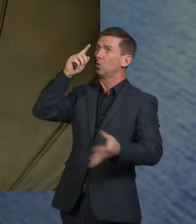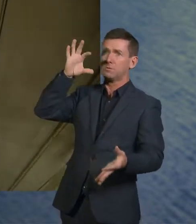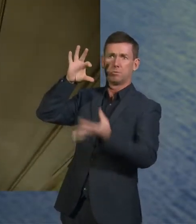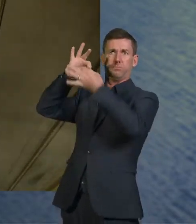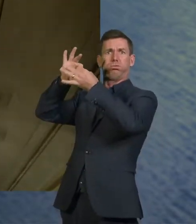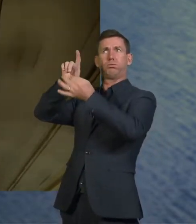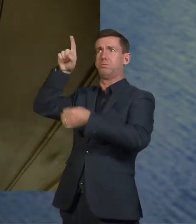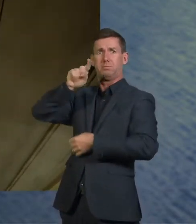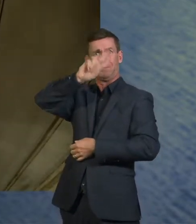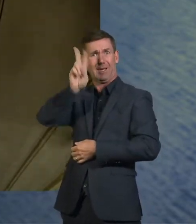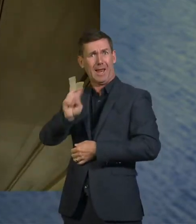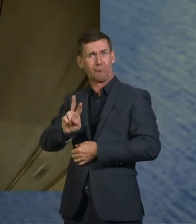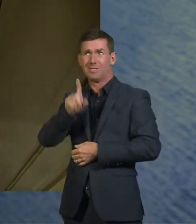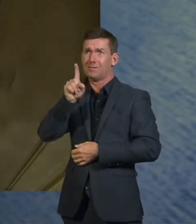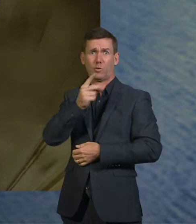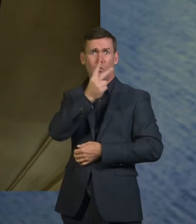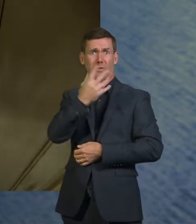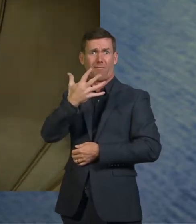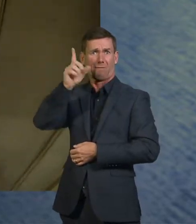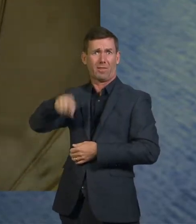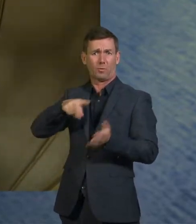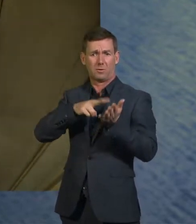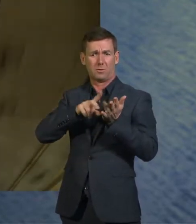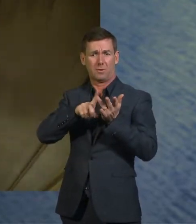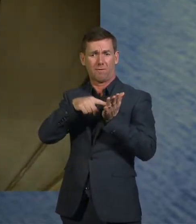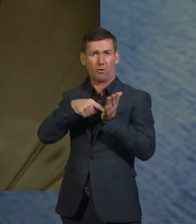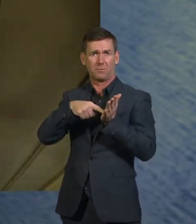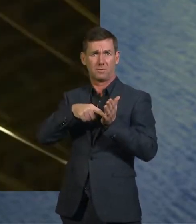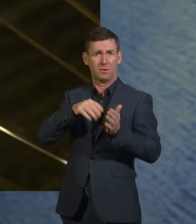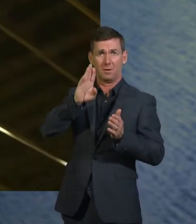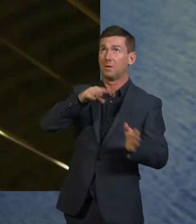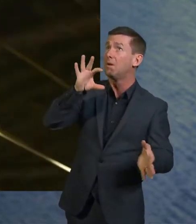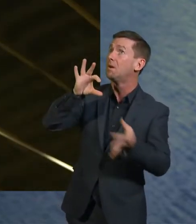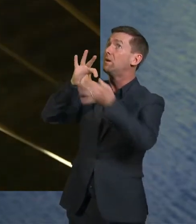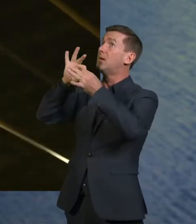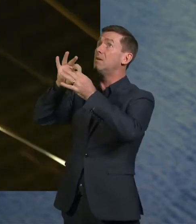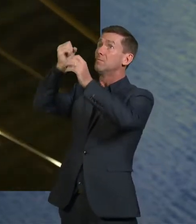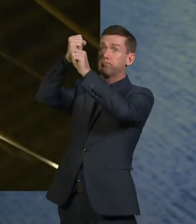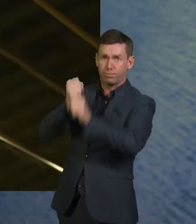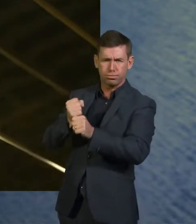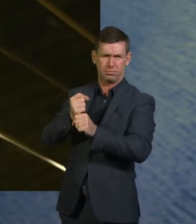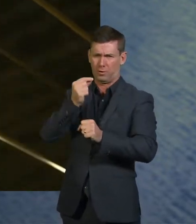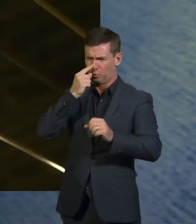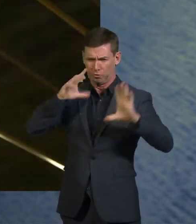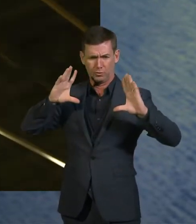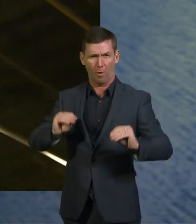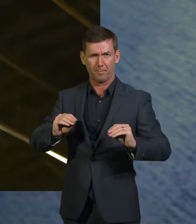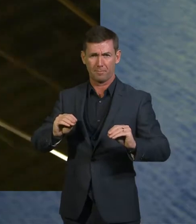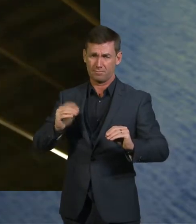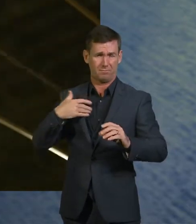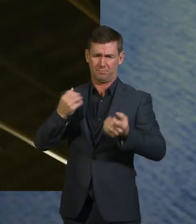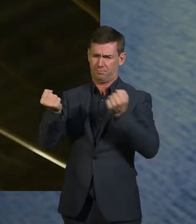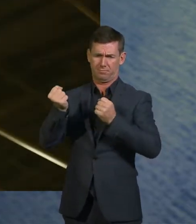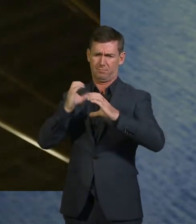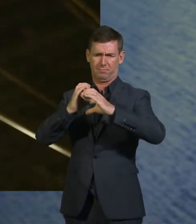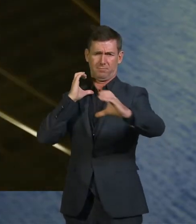lines fizzing with 25,000 volts. Bring these down in the tunnel and everything stops. So a lorry with a torn roof has to catch